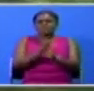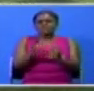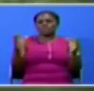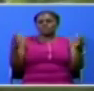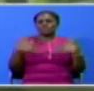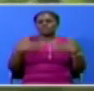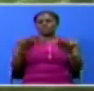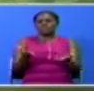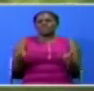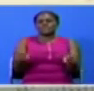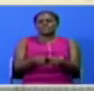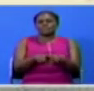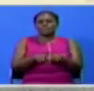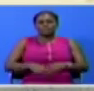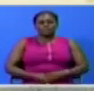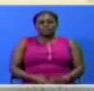residents.